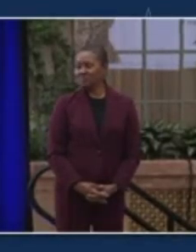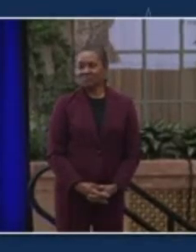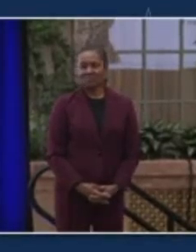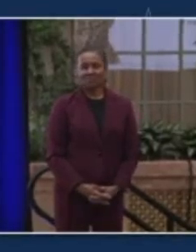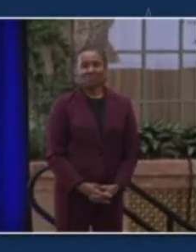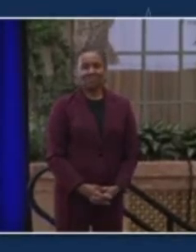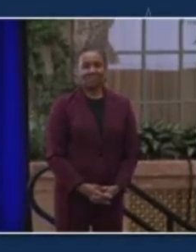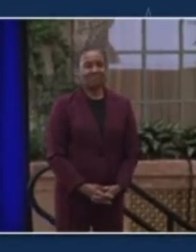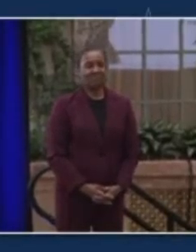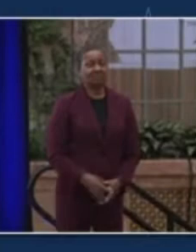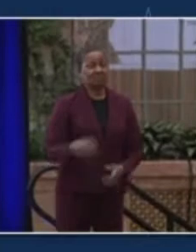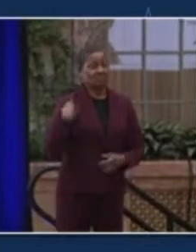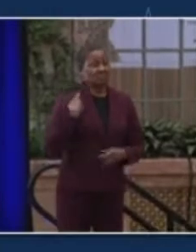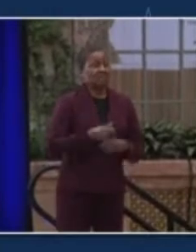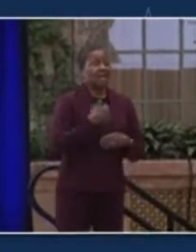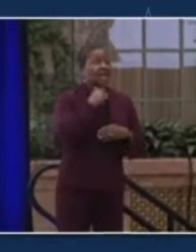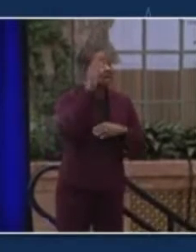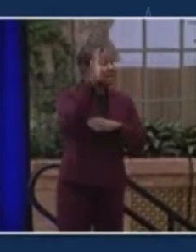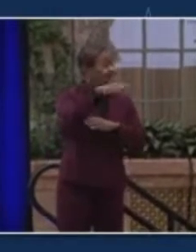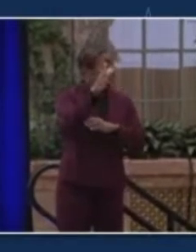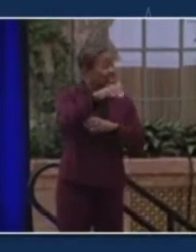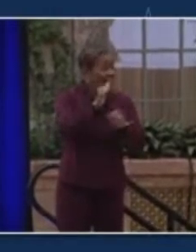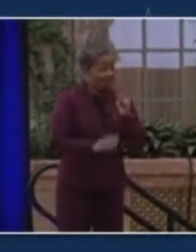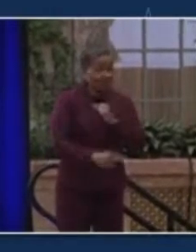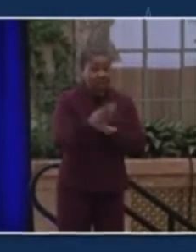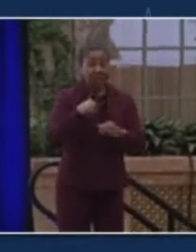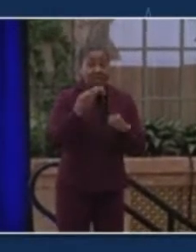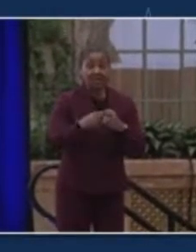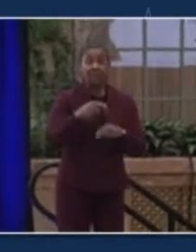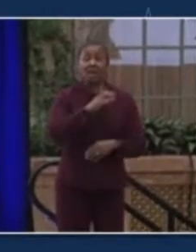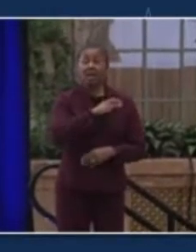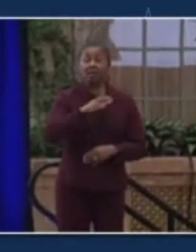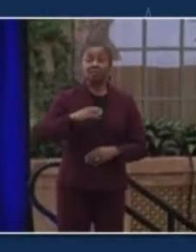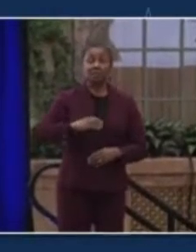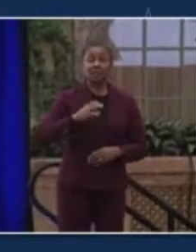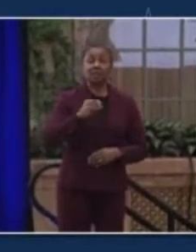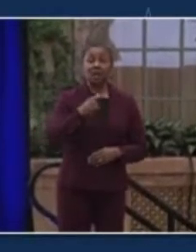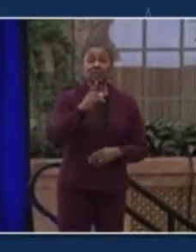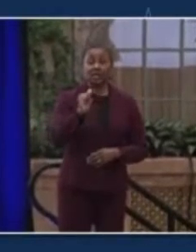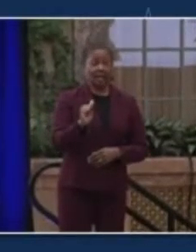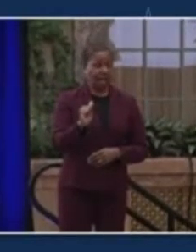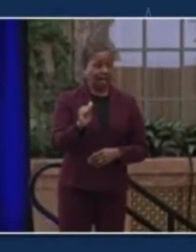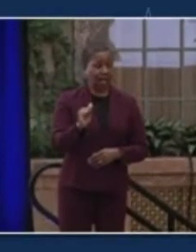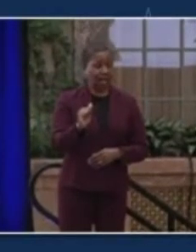Buenas noches, good evening, everyone. I am Congressman Chuy Garcia.